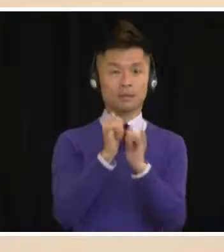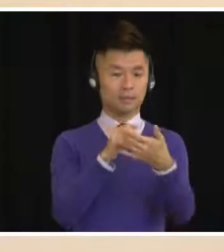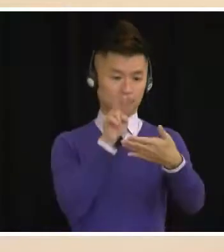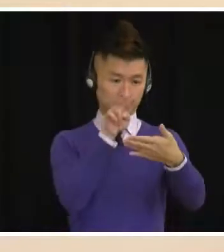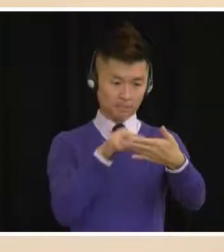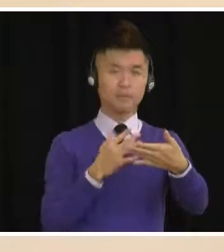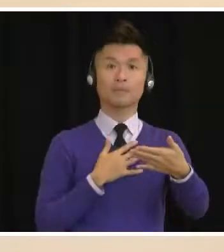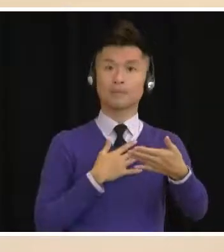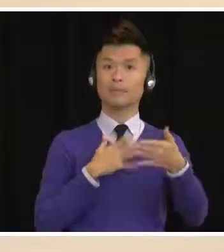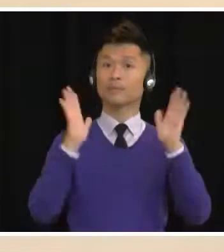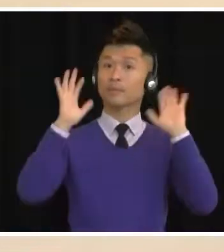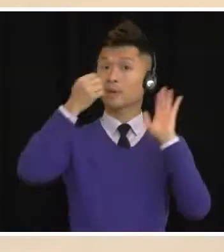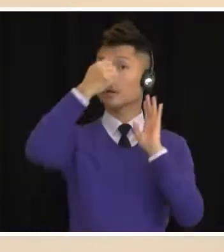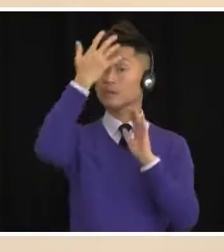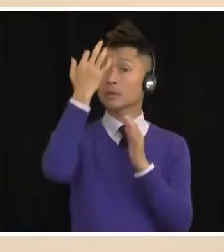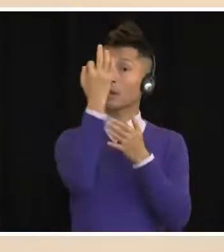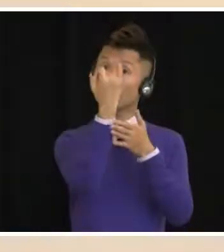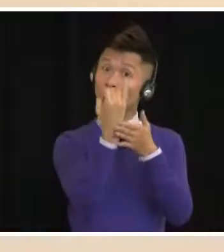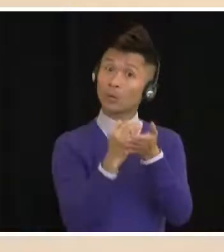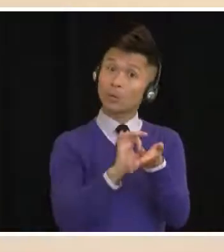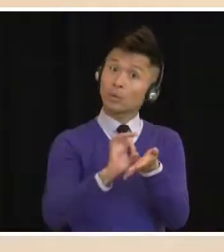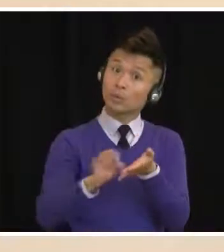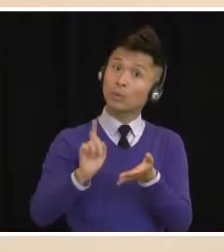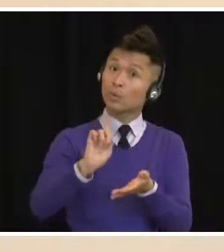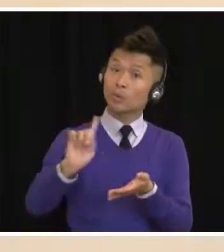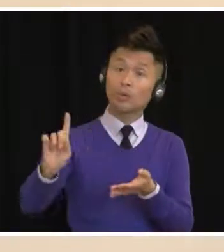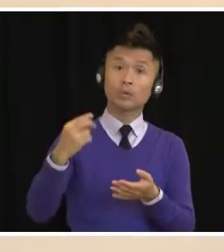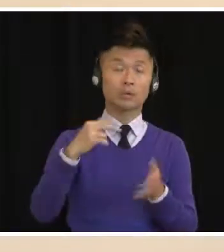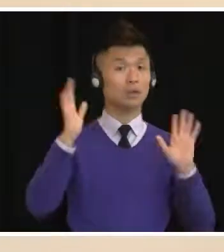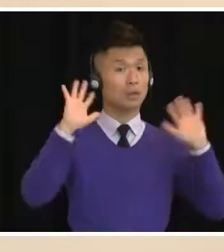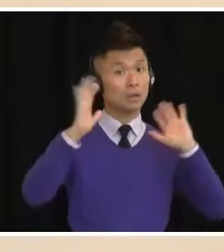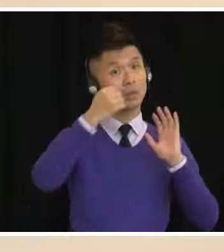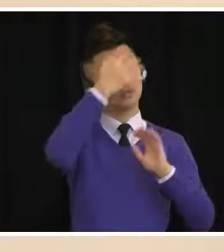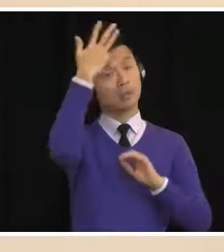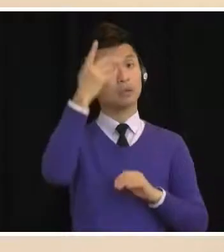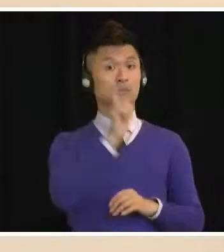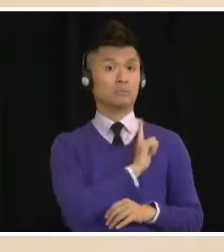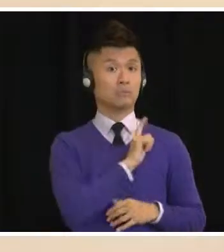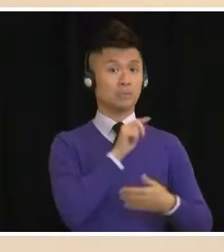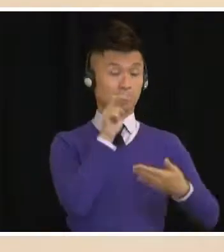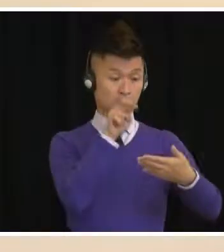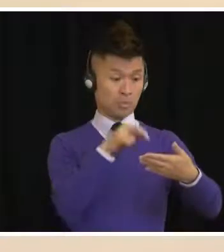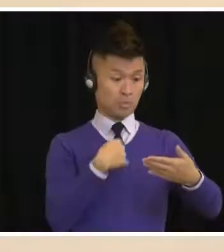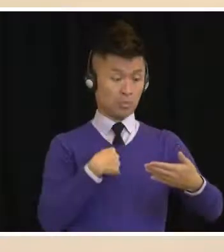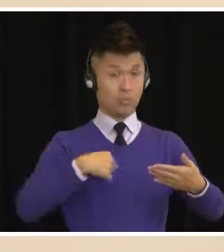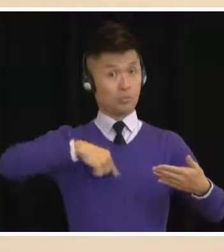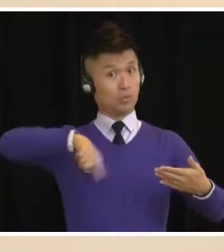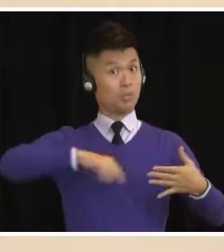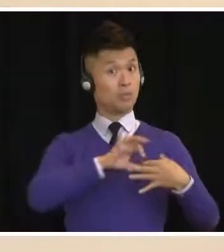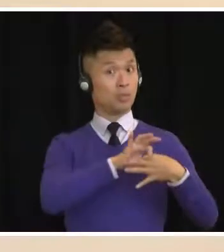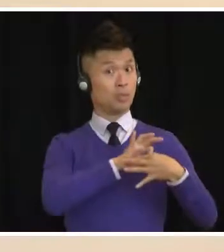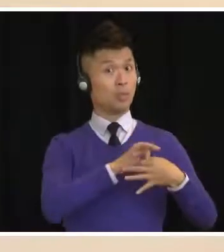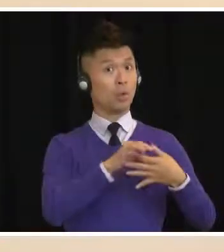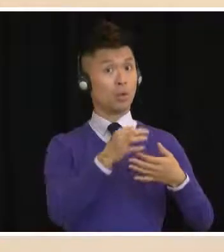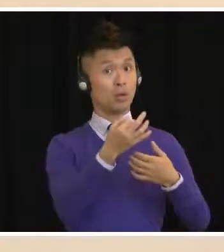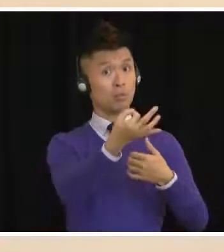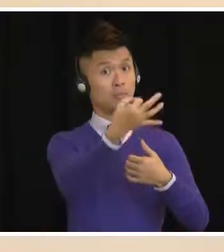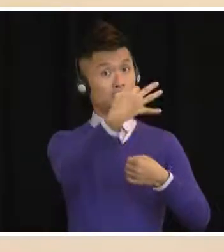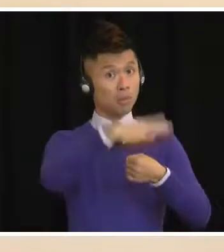children and young people, so they can see what their government is spending and where they're spending it.